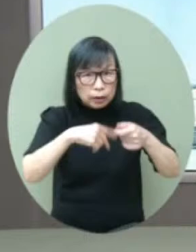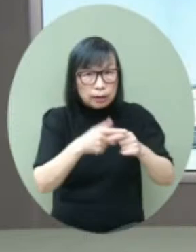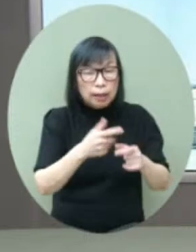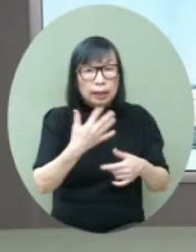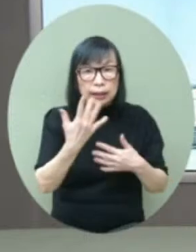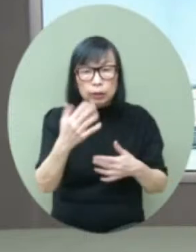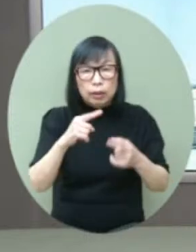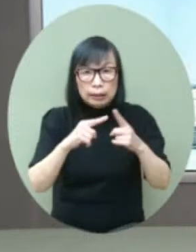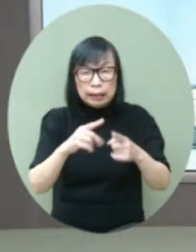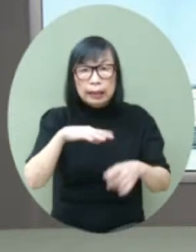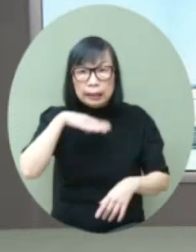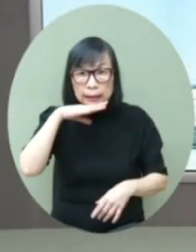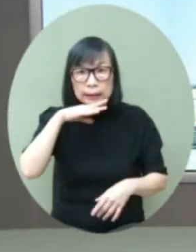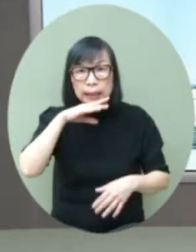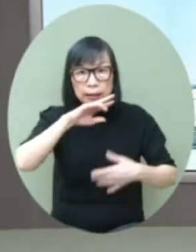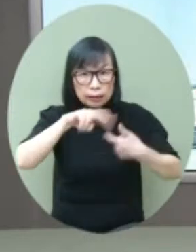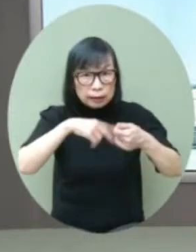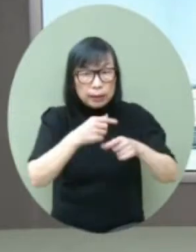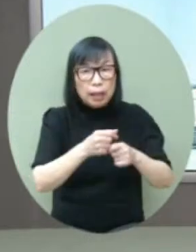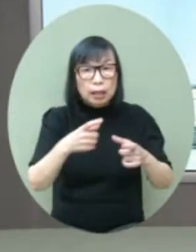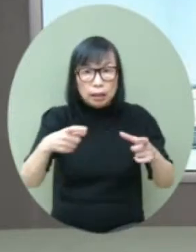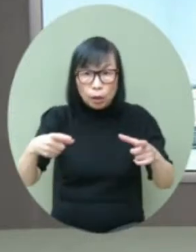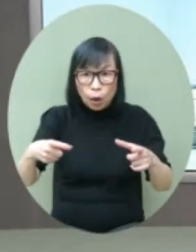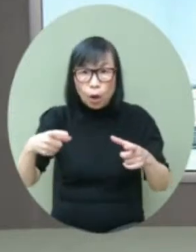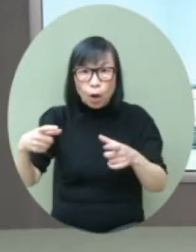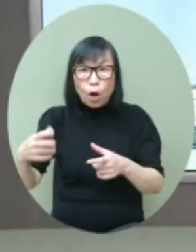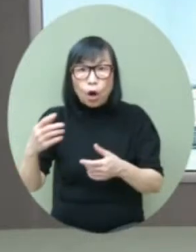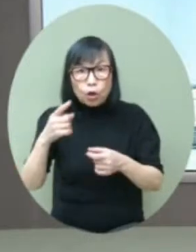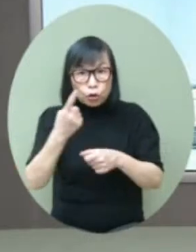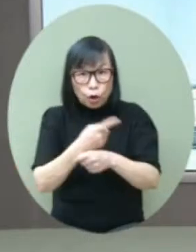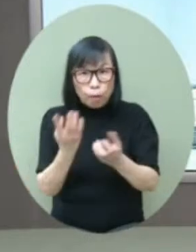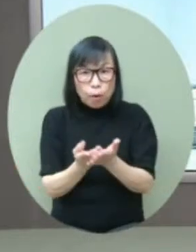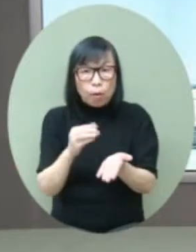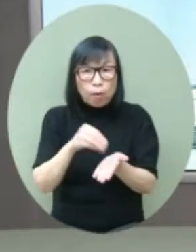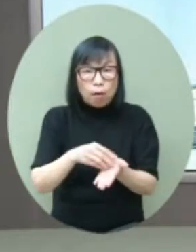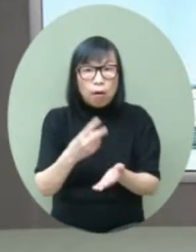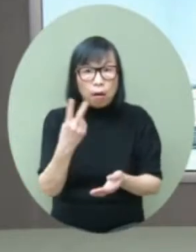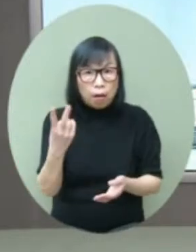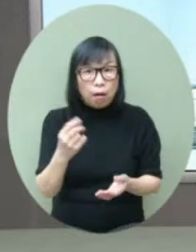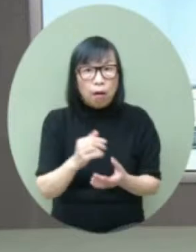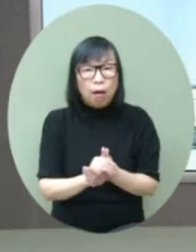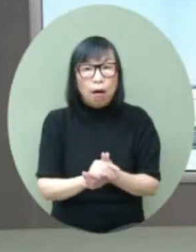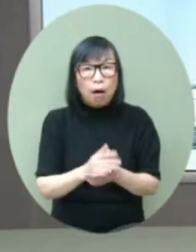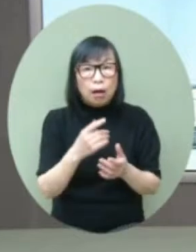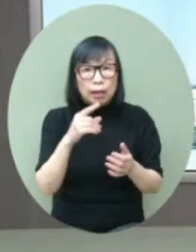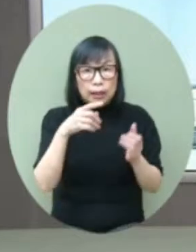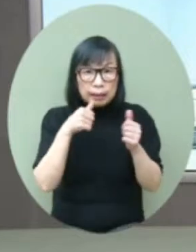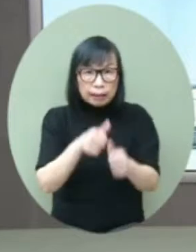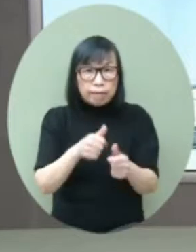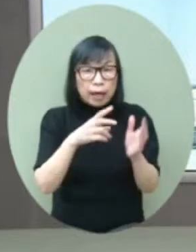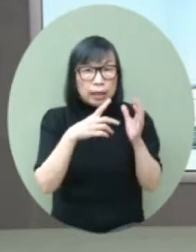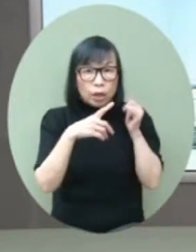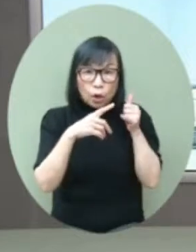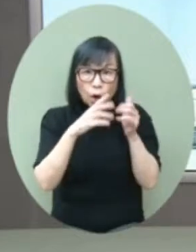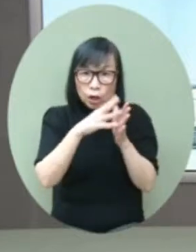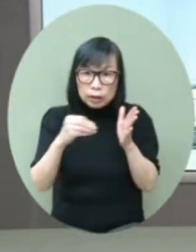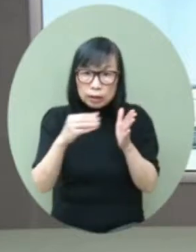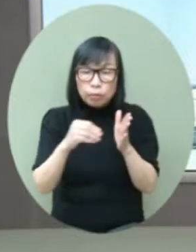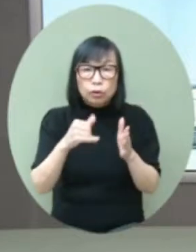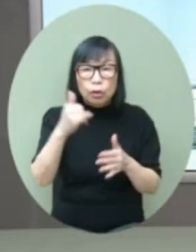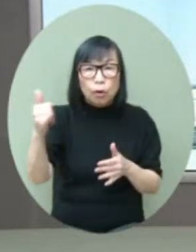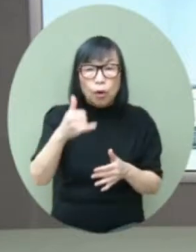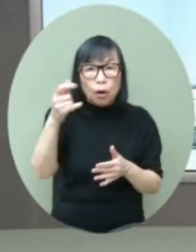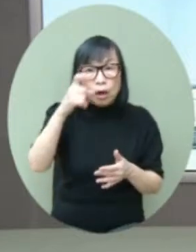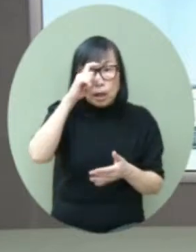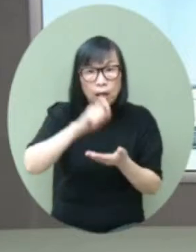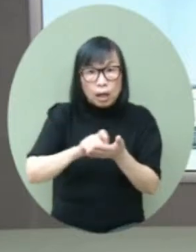center? How many of them are waiting to be sent to the quarantine center? For the two preliminary confirmed cases at the party, according to the Leave Home Safe